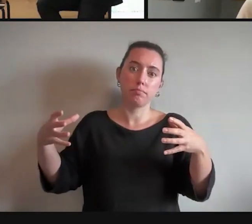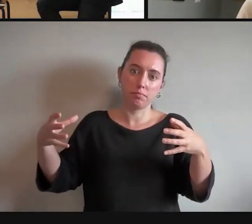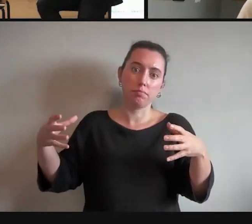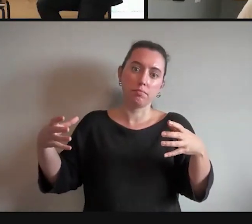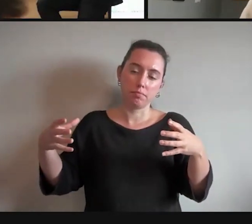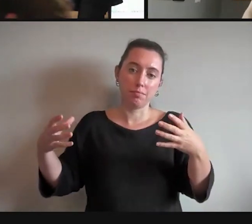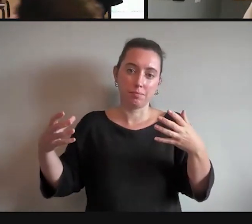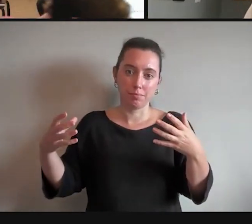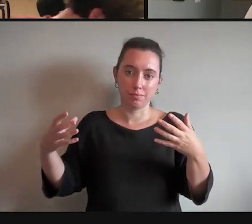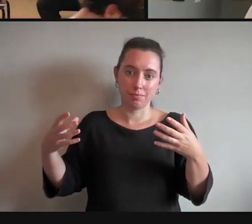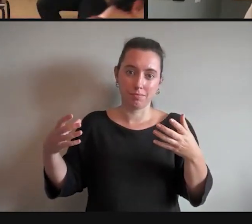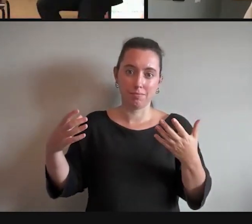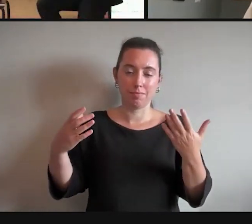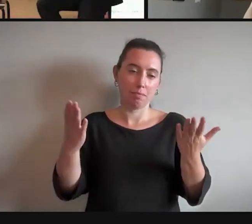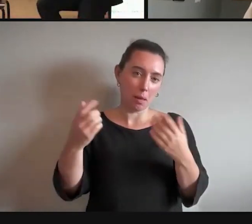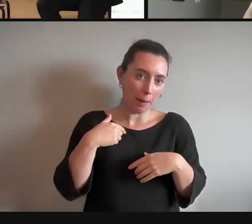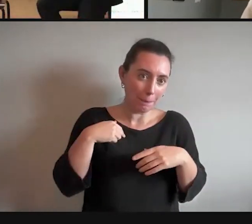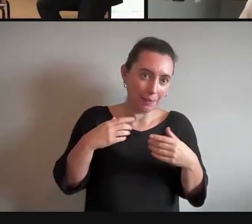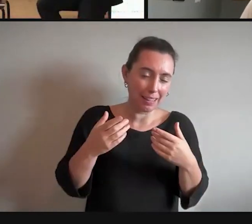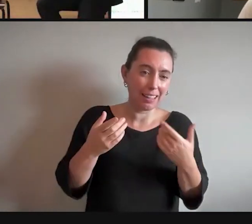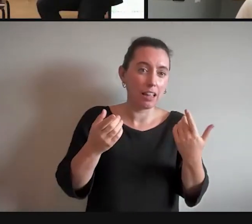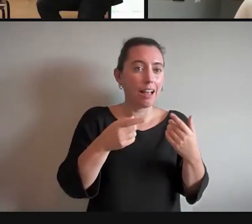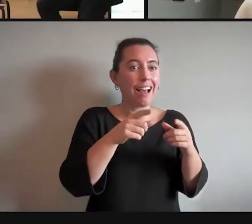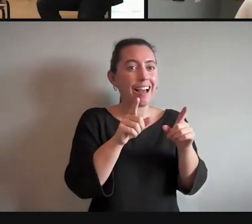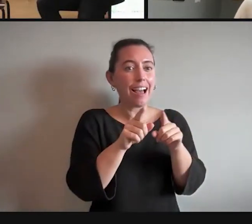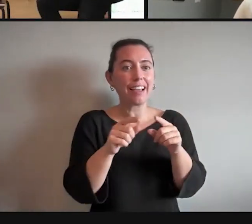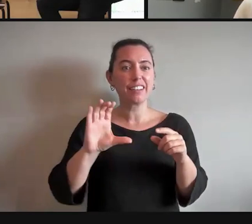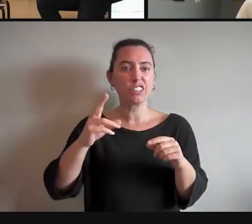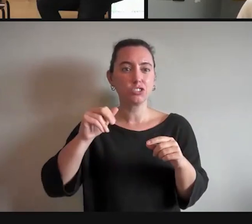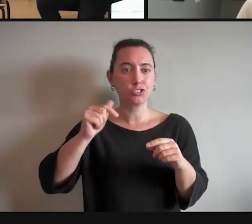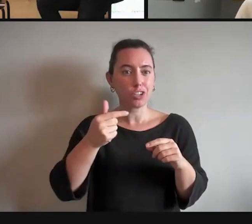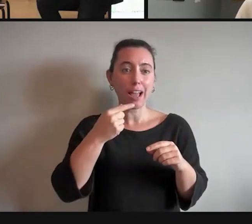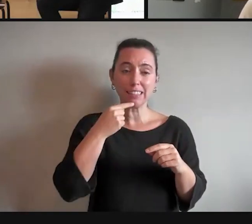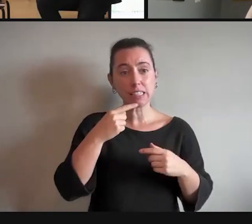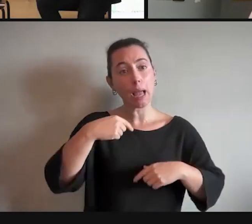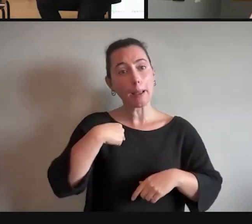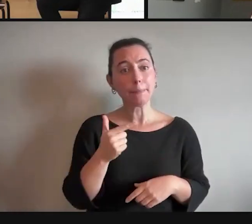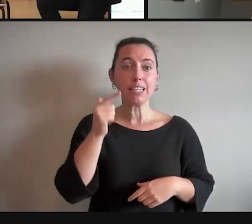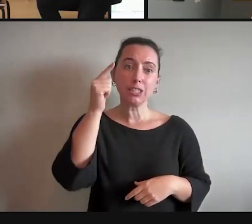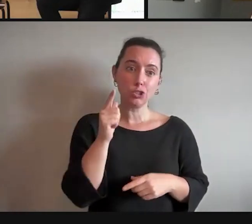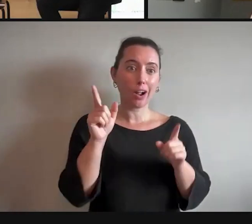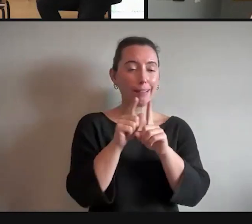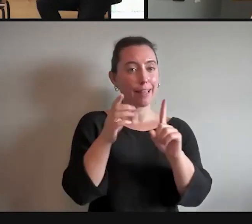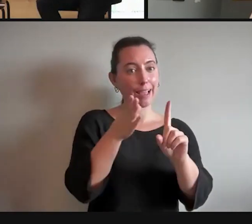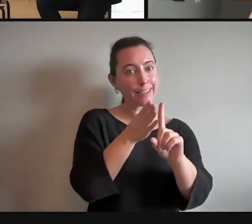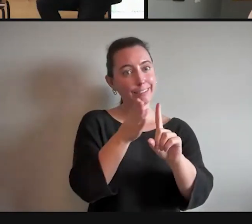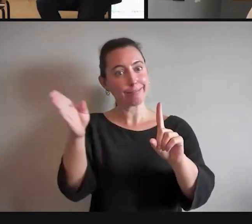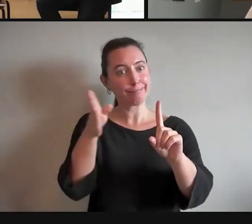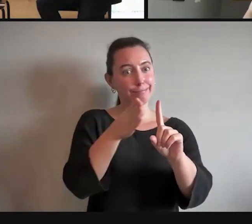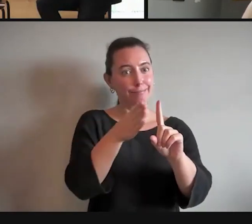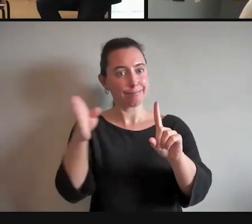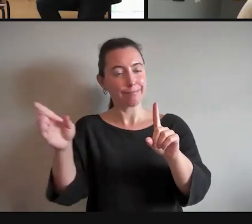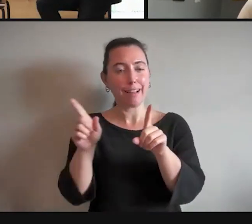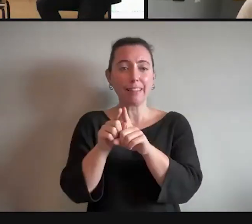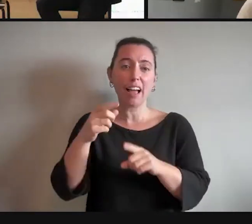our, as someone in the chat room said, he started as diversion, but it's not a diversion anymore. It's like a full-time job. So